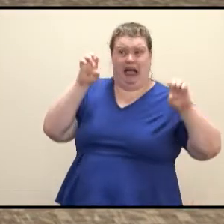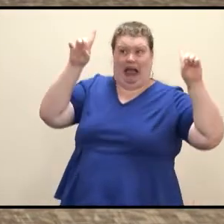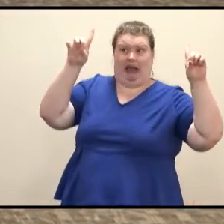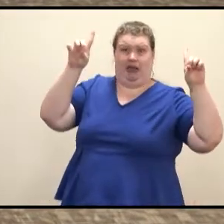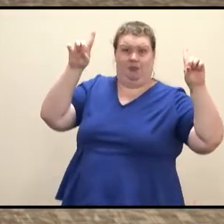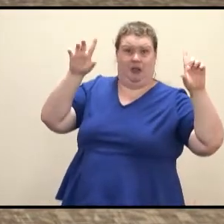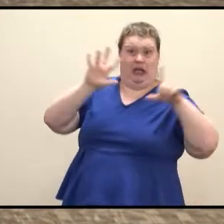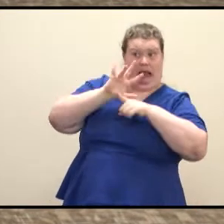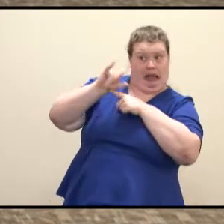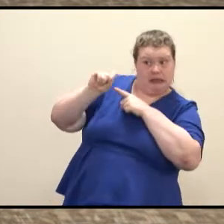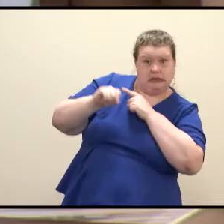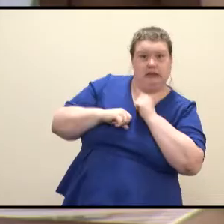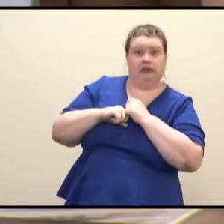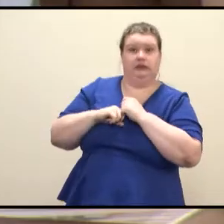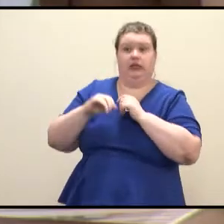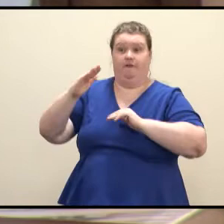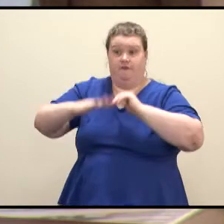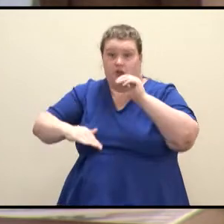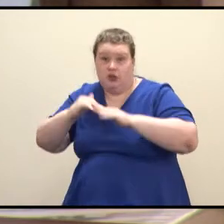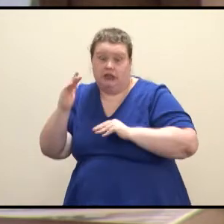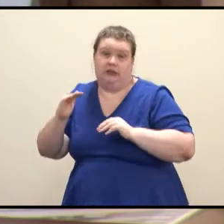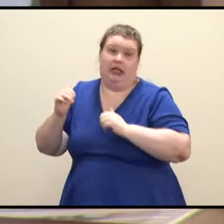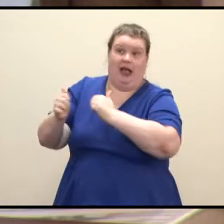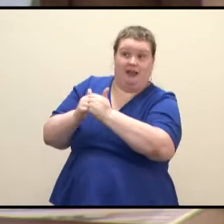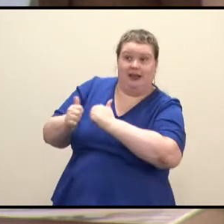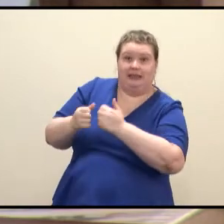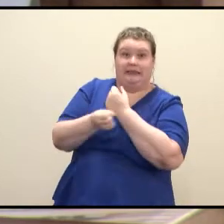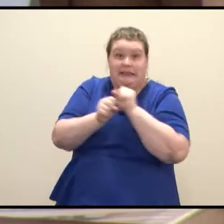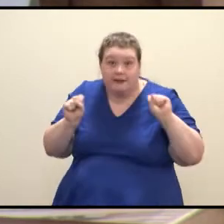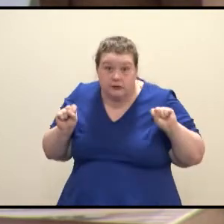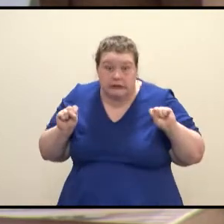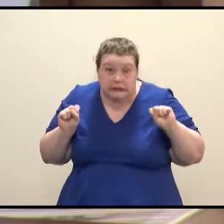if it's facilities, if it's athletics, if it's safety,